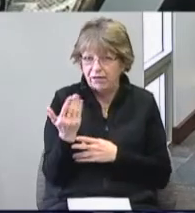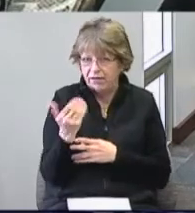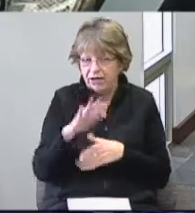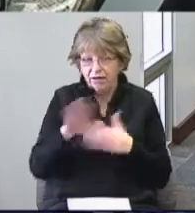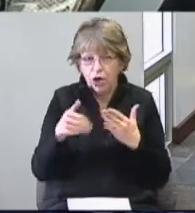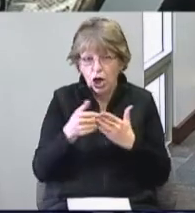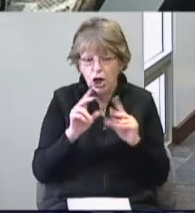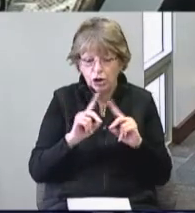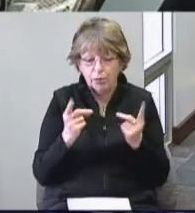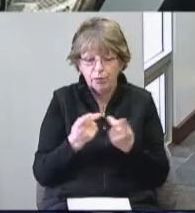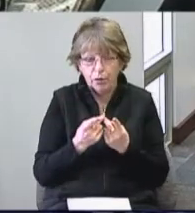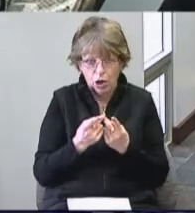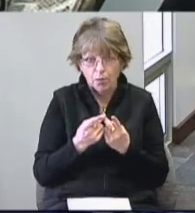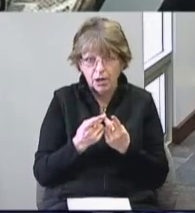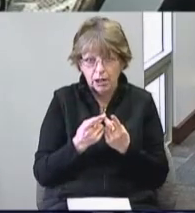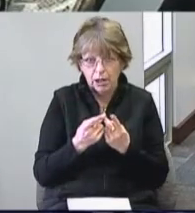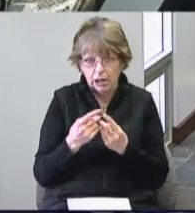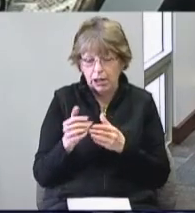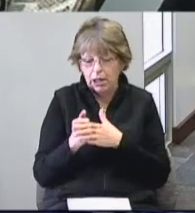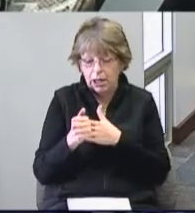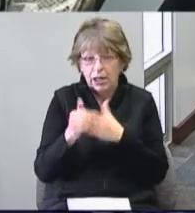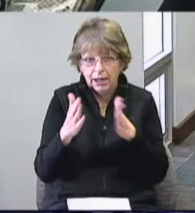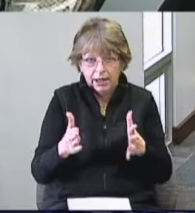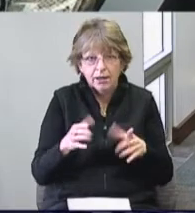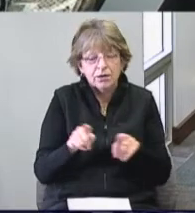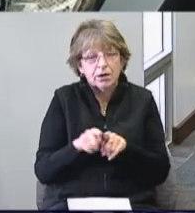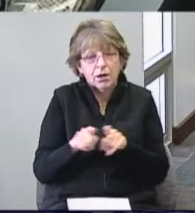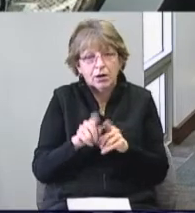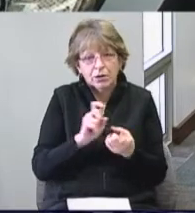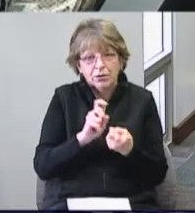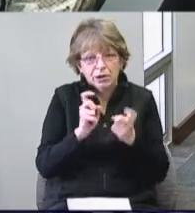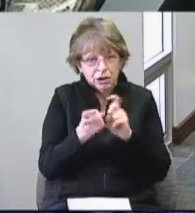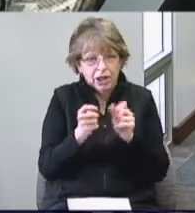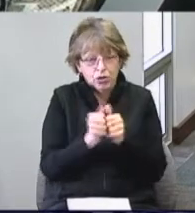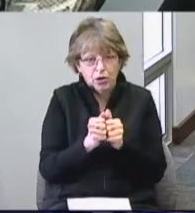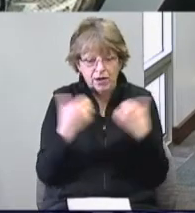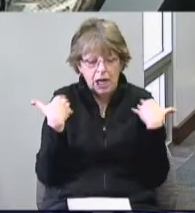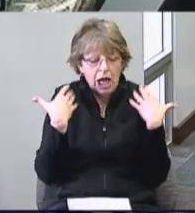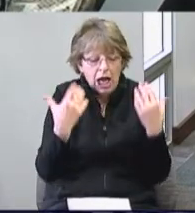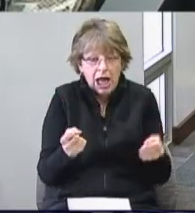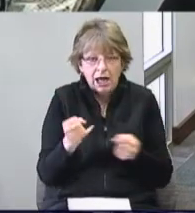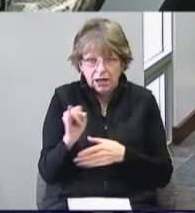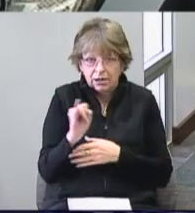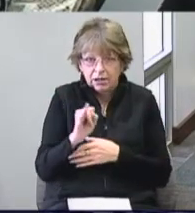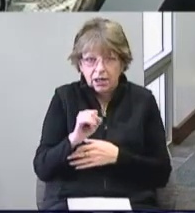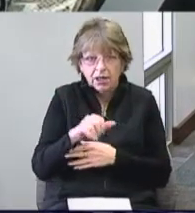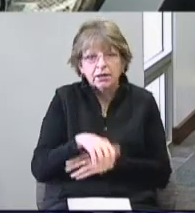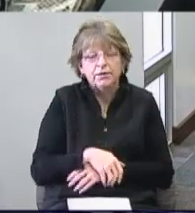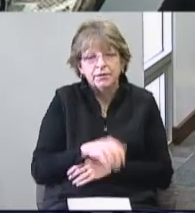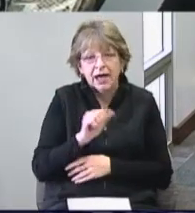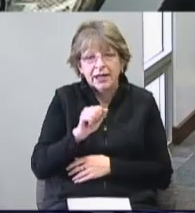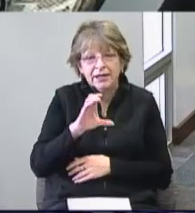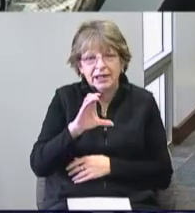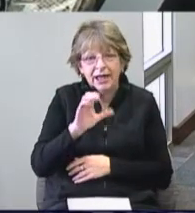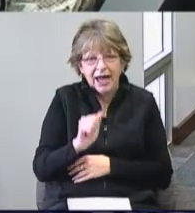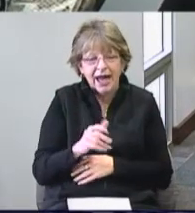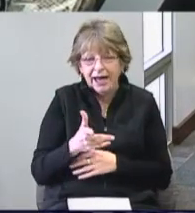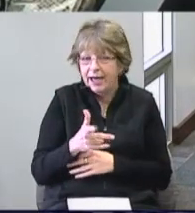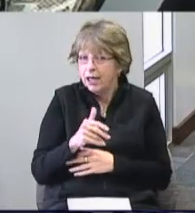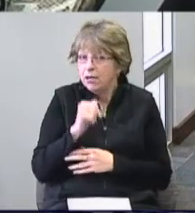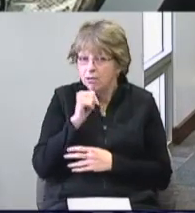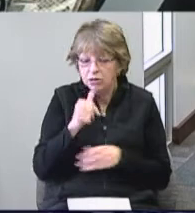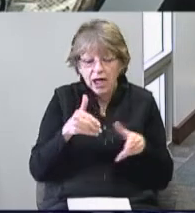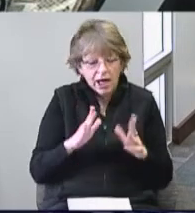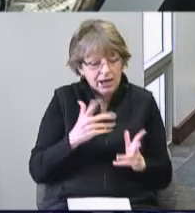And also there's been an adjustment with respect to health insurance. Affordable Care Act won't let us pay the entire premium